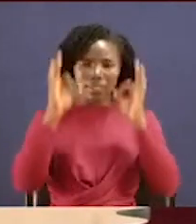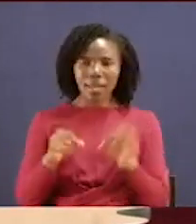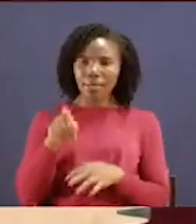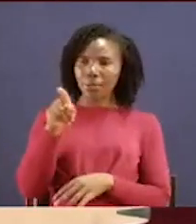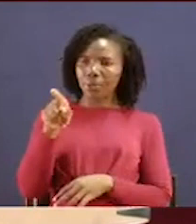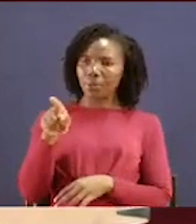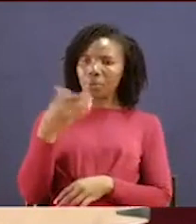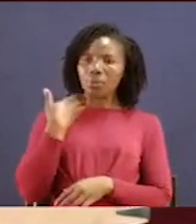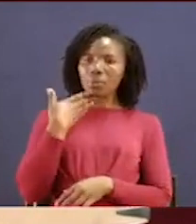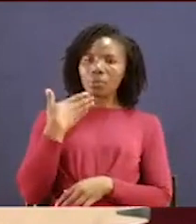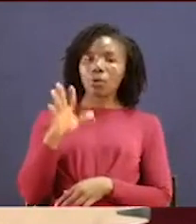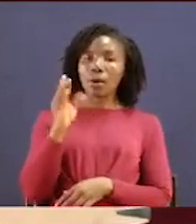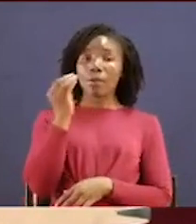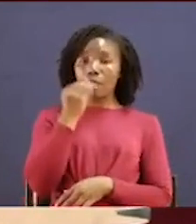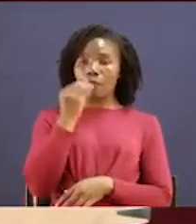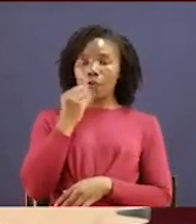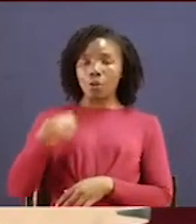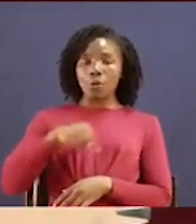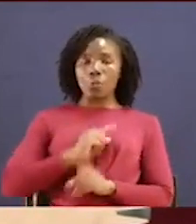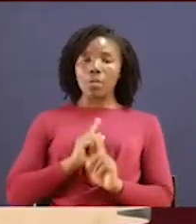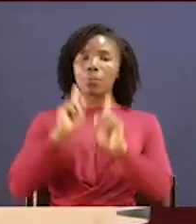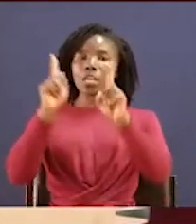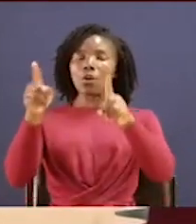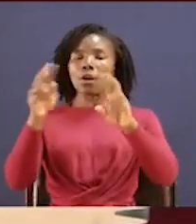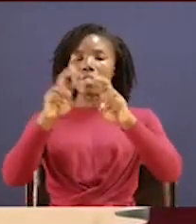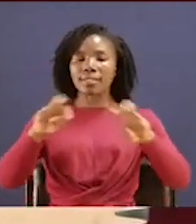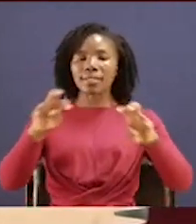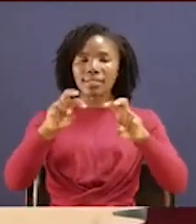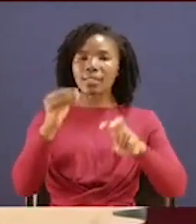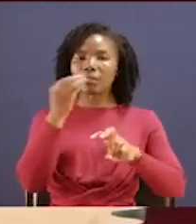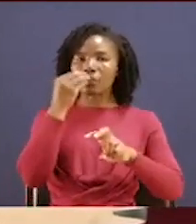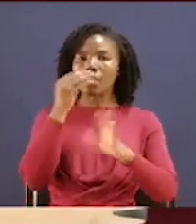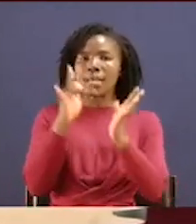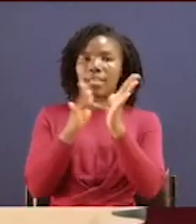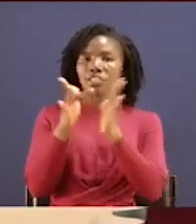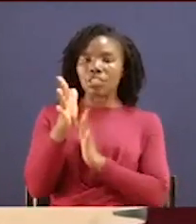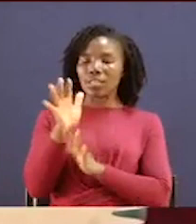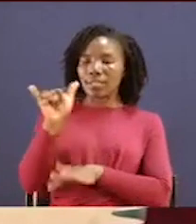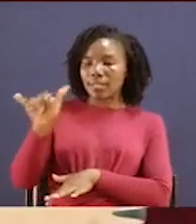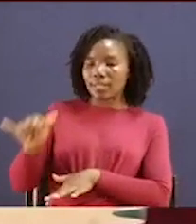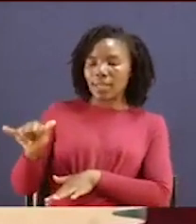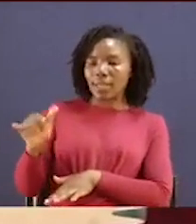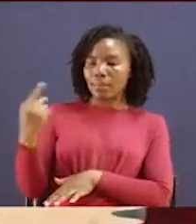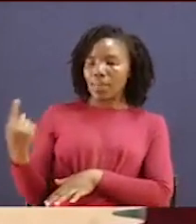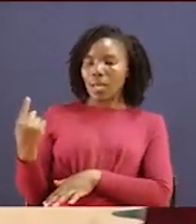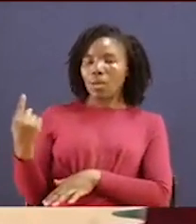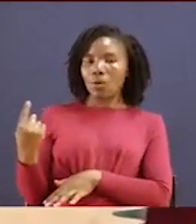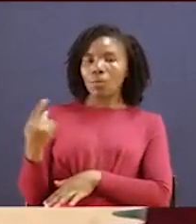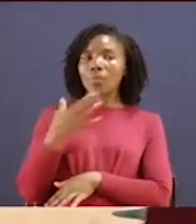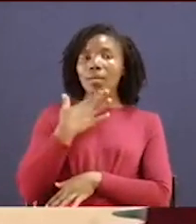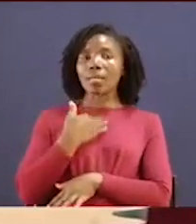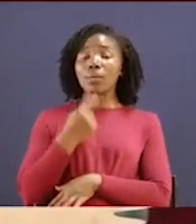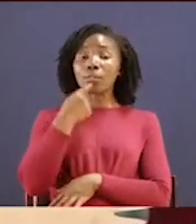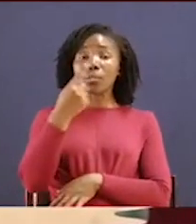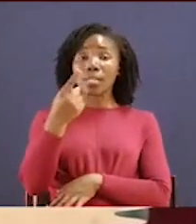chakula, sisi tunaenda, and they went to Sychar and they leave Jesus alone. And I want to say those people in leadership, sometimes you'll